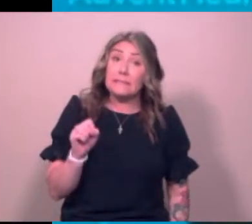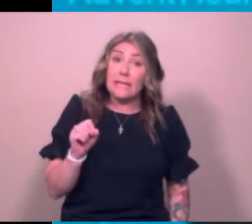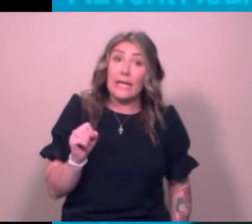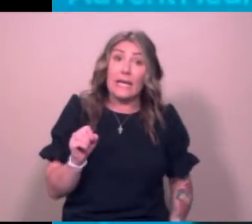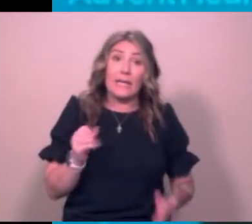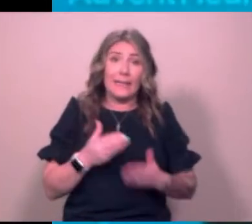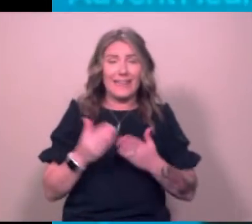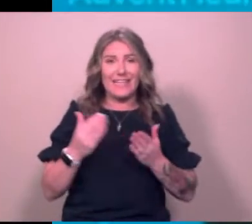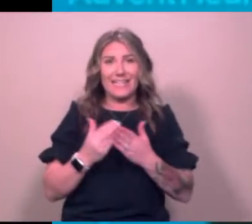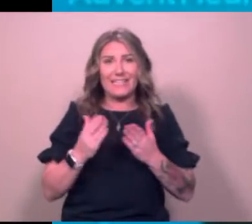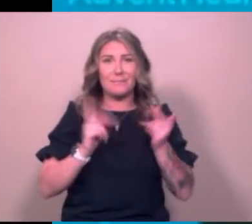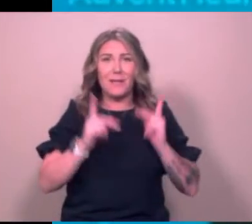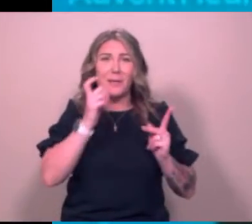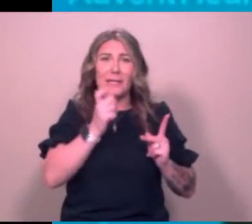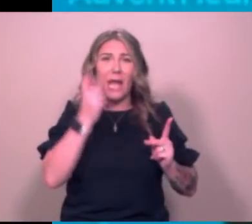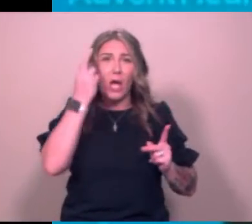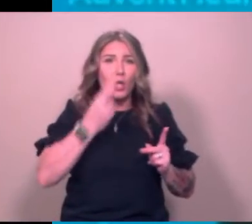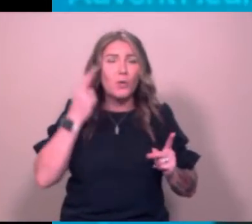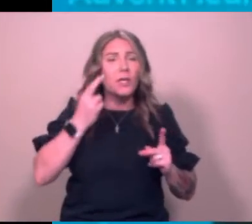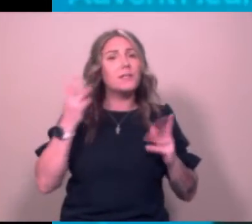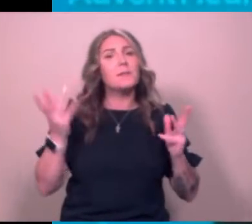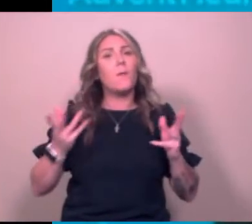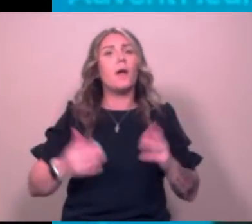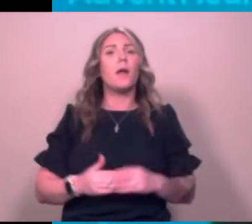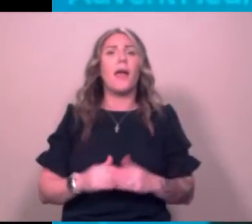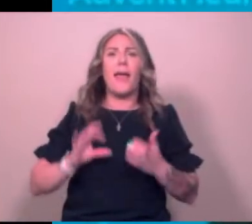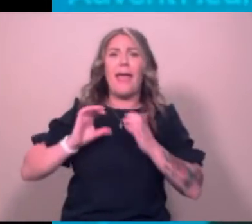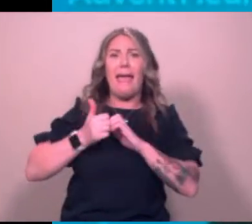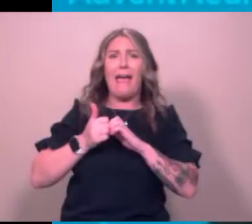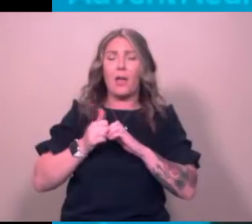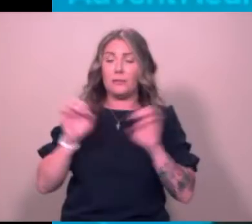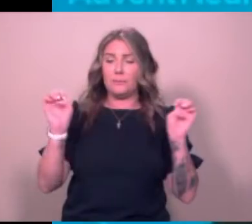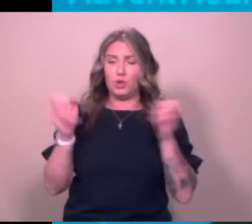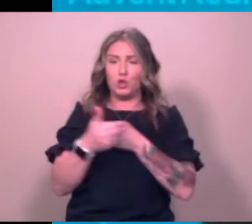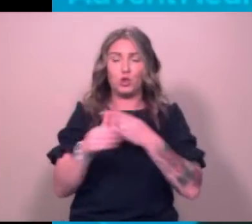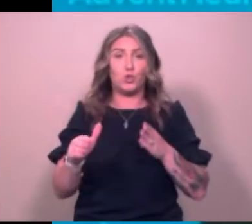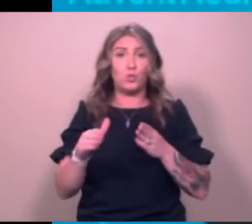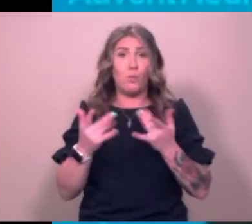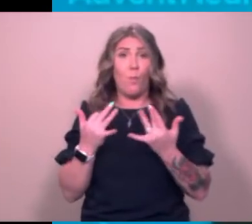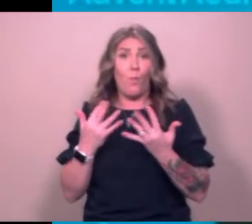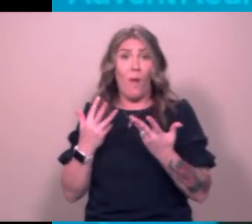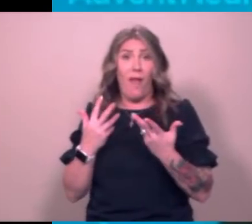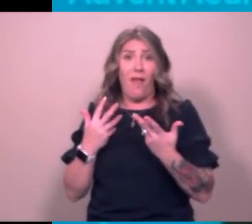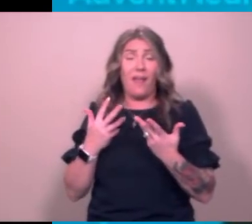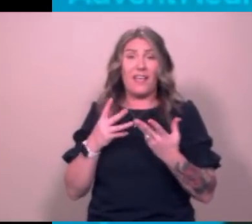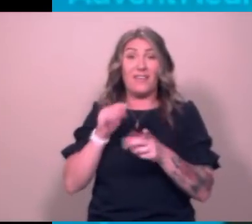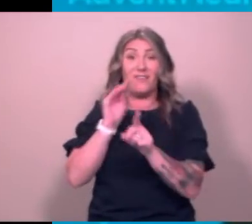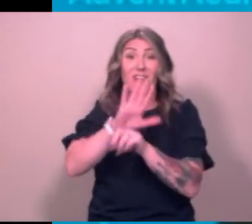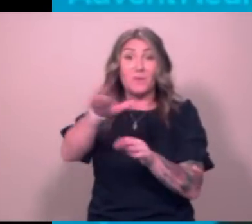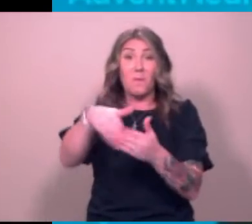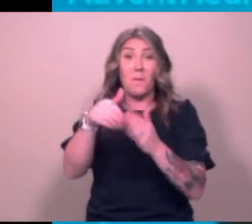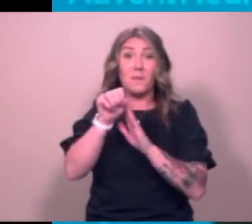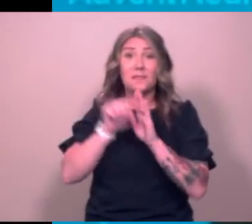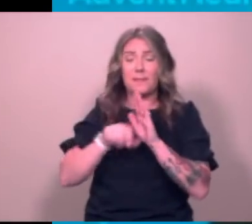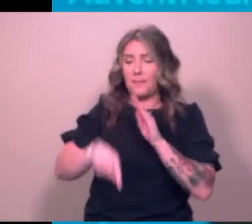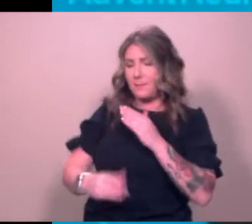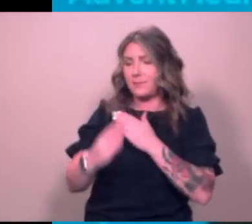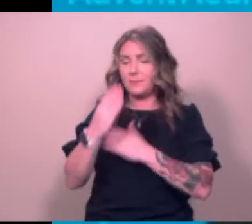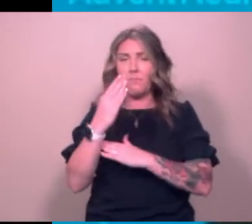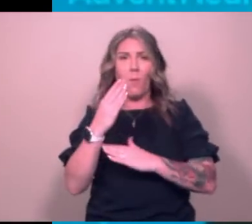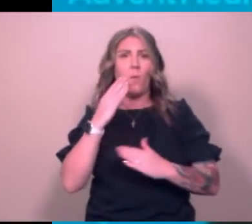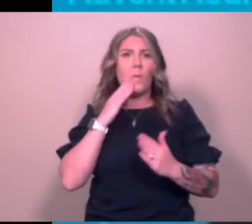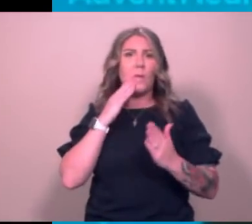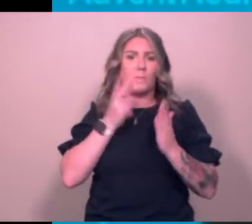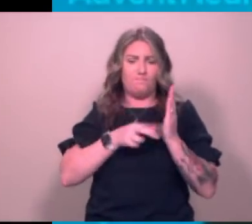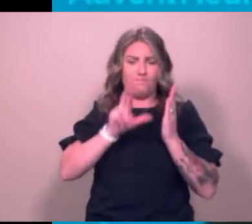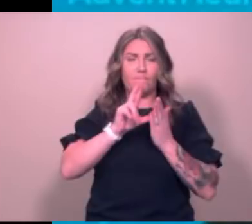that people don't realize is how those ER waiting times really affect the whole state. And this morning I was looking at